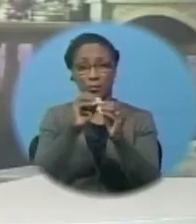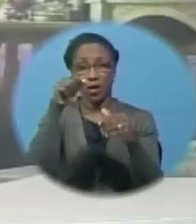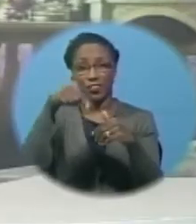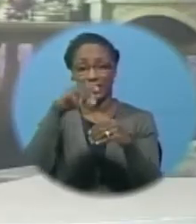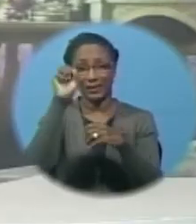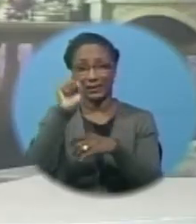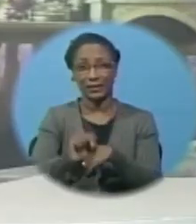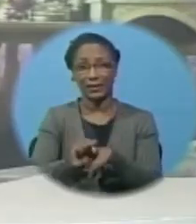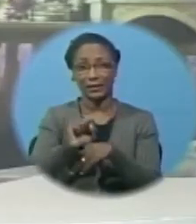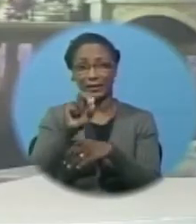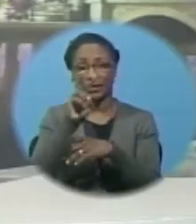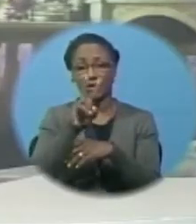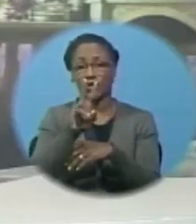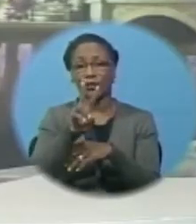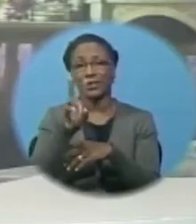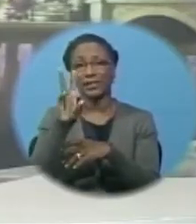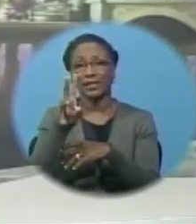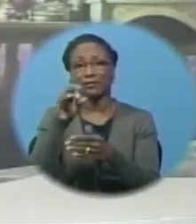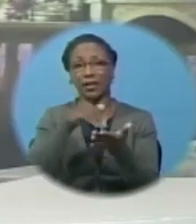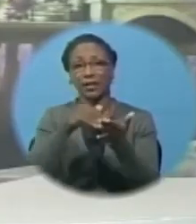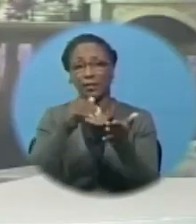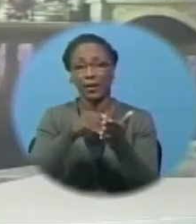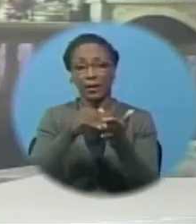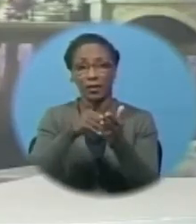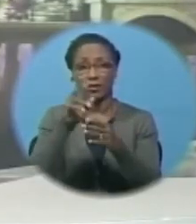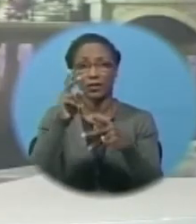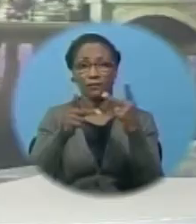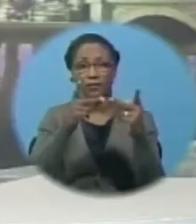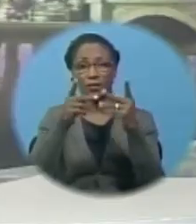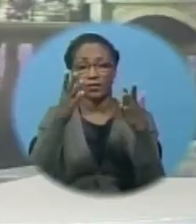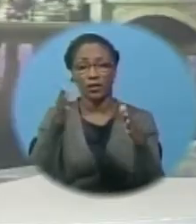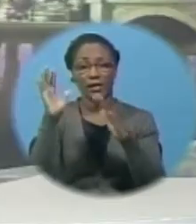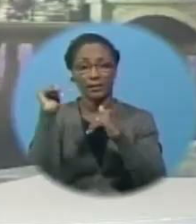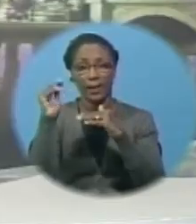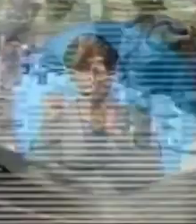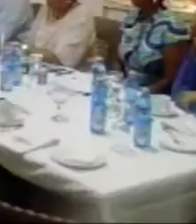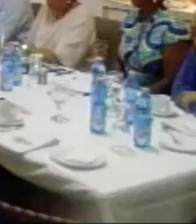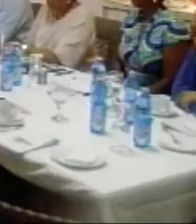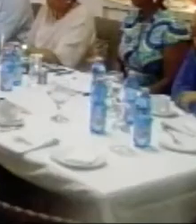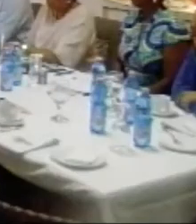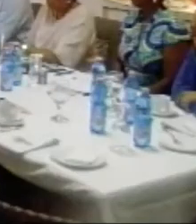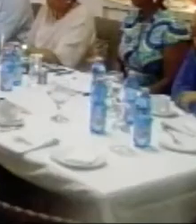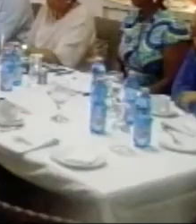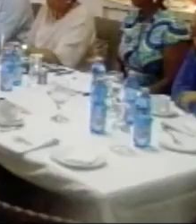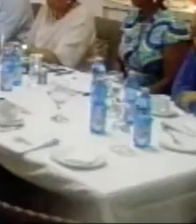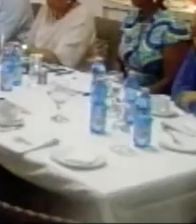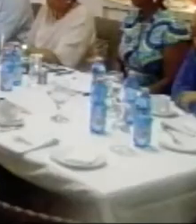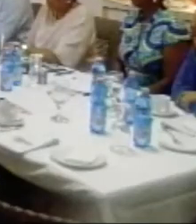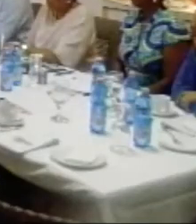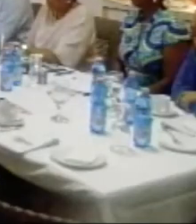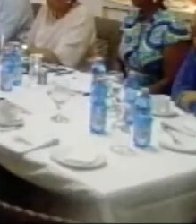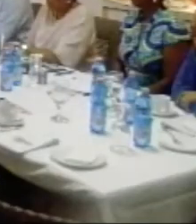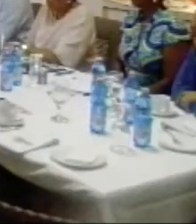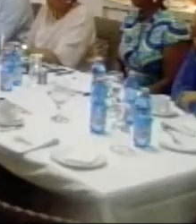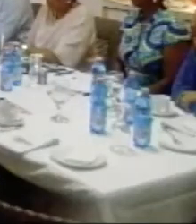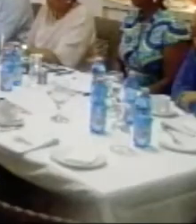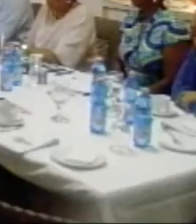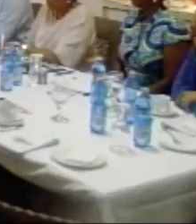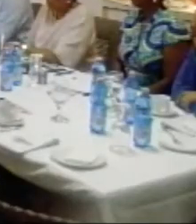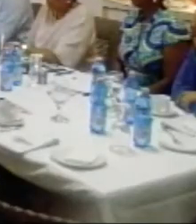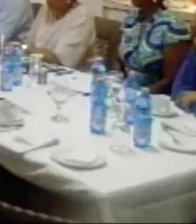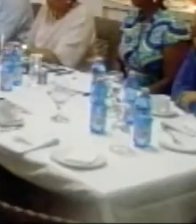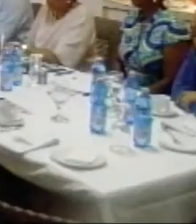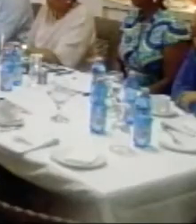are expected to visit the island as a result of the program. Last week, Minister of Tourism and International Transport Richard Seeley, along